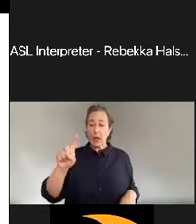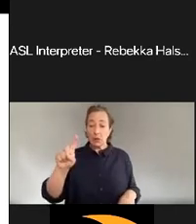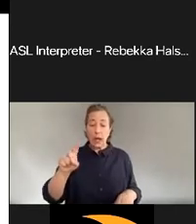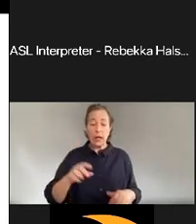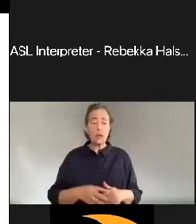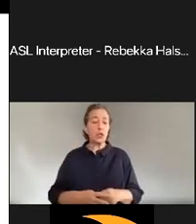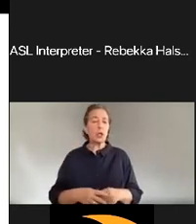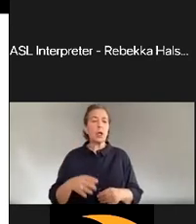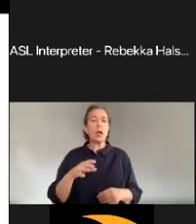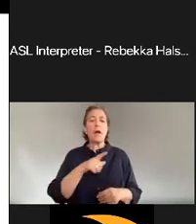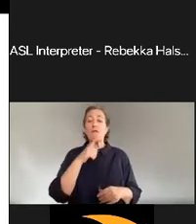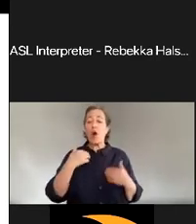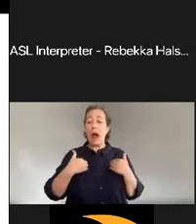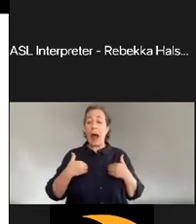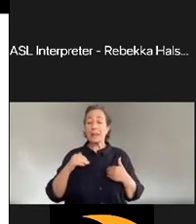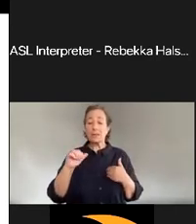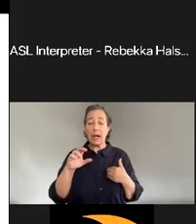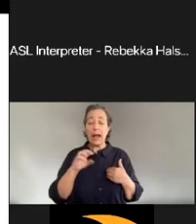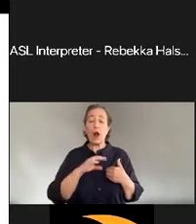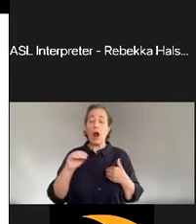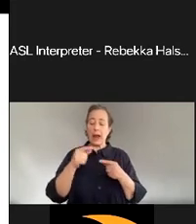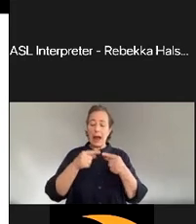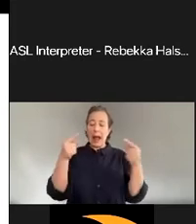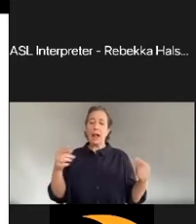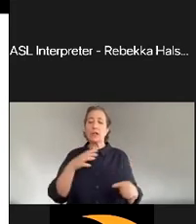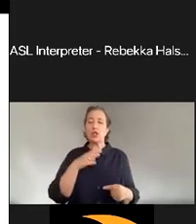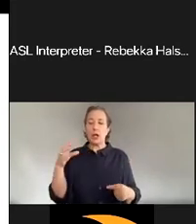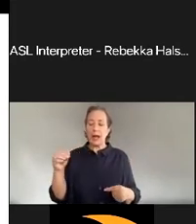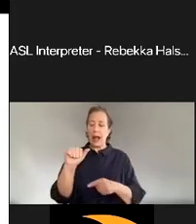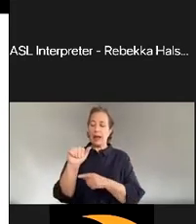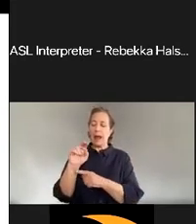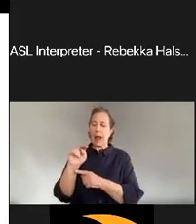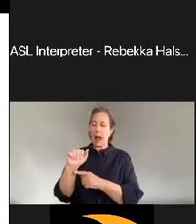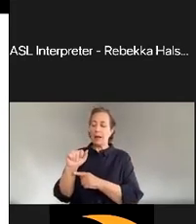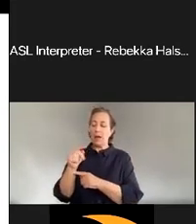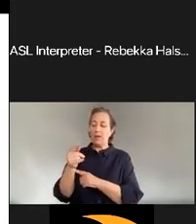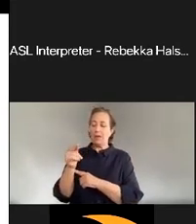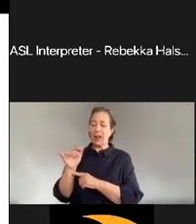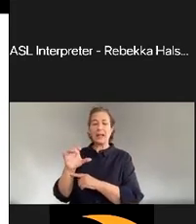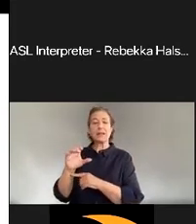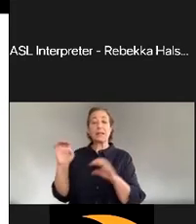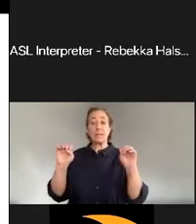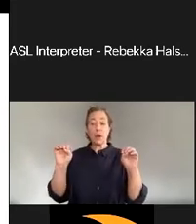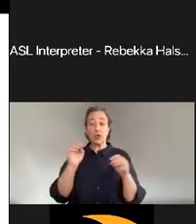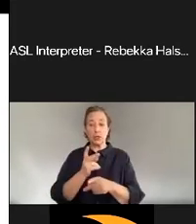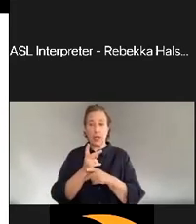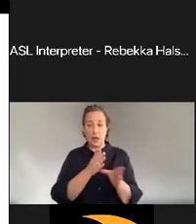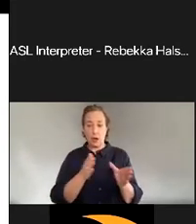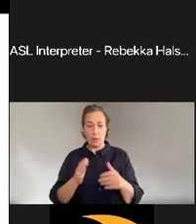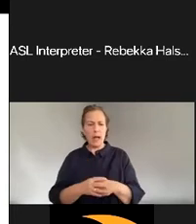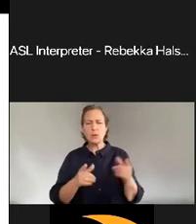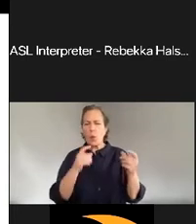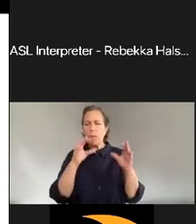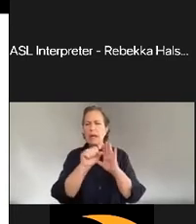and then there also their allergy and anaphylaxis emergency care plans. So like we mentioned, many states have their own plans. All of